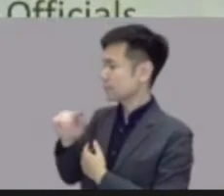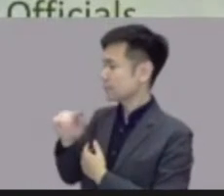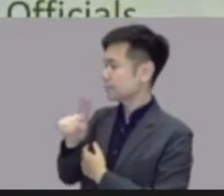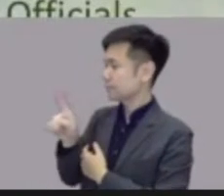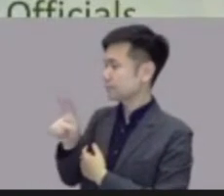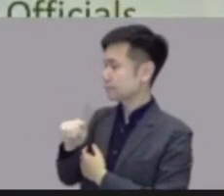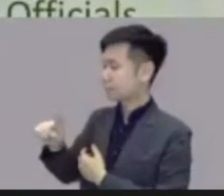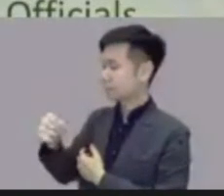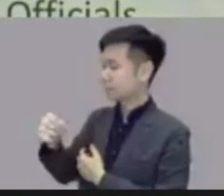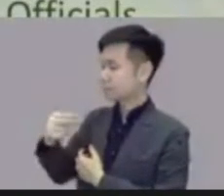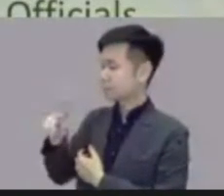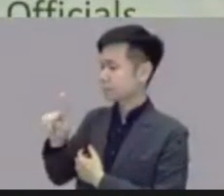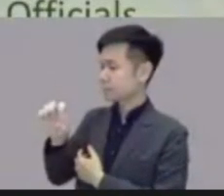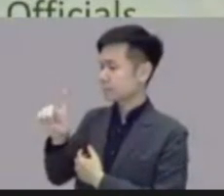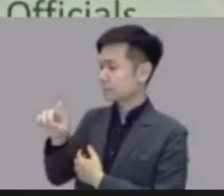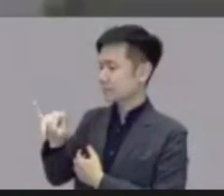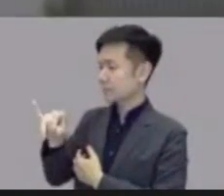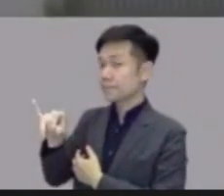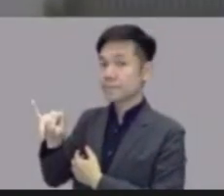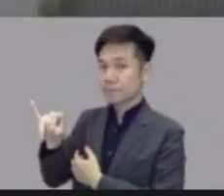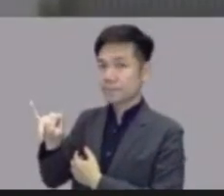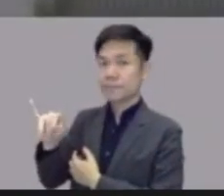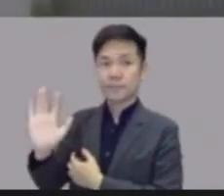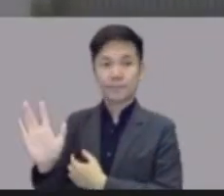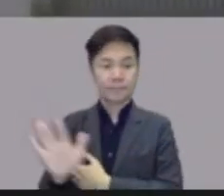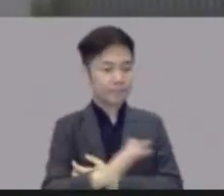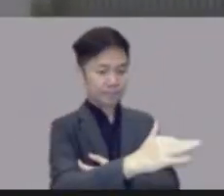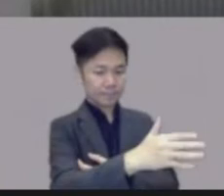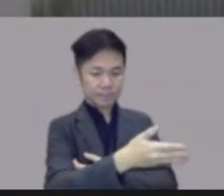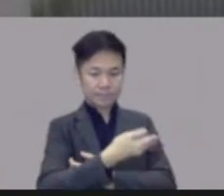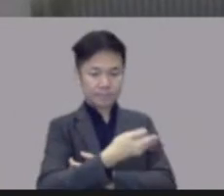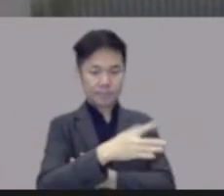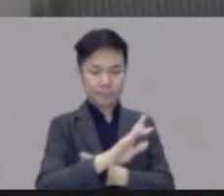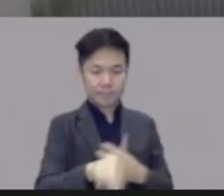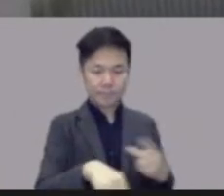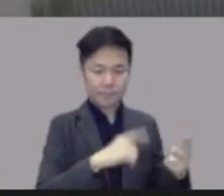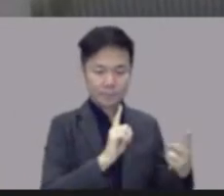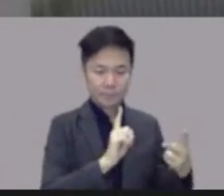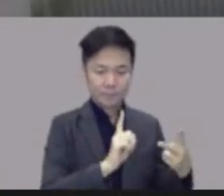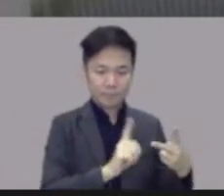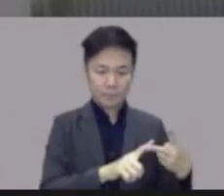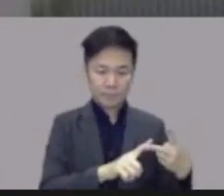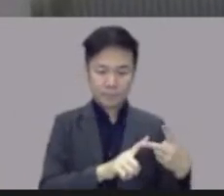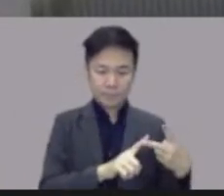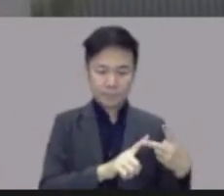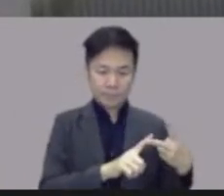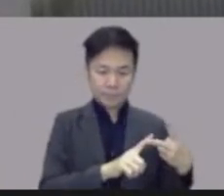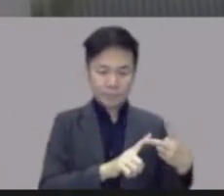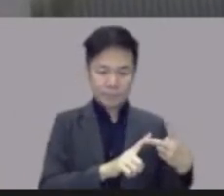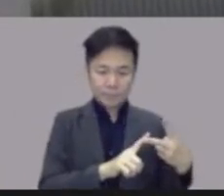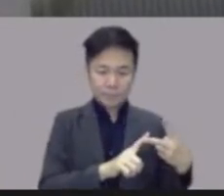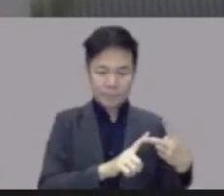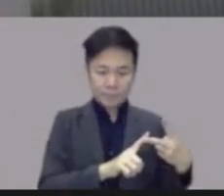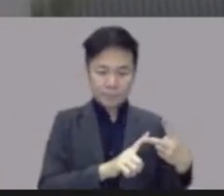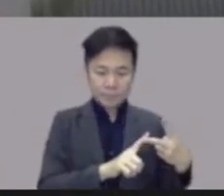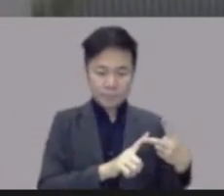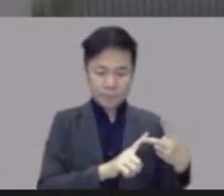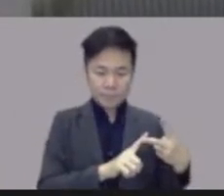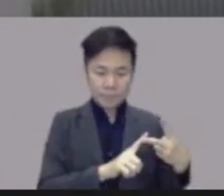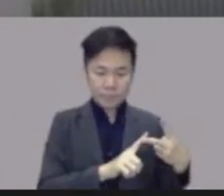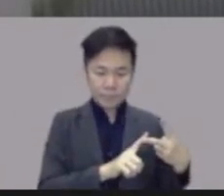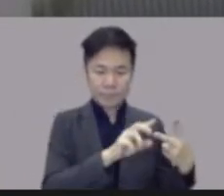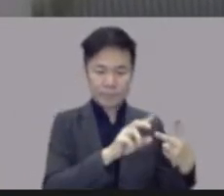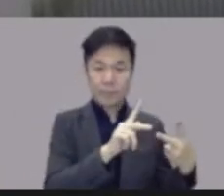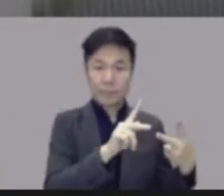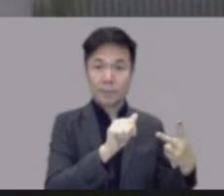I now welcome Mr Winery tanonda co-founder of Thailand cleaner Network